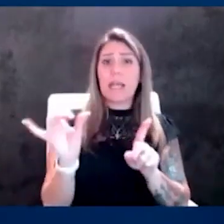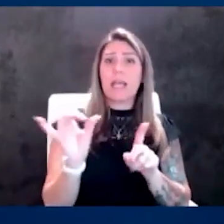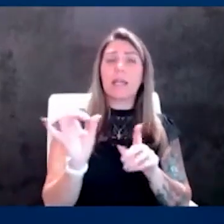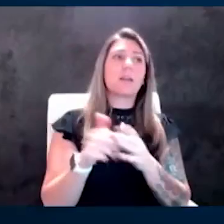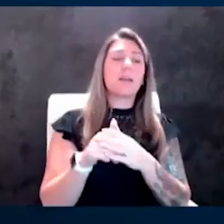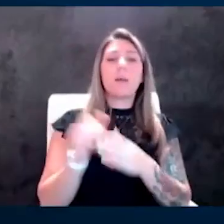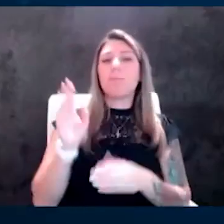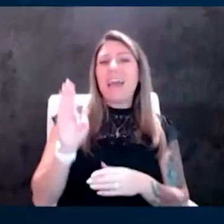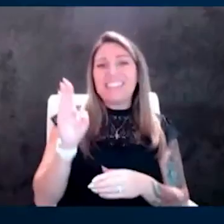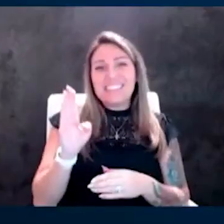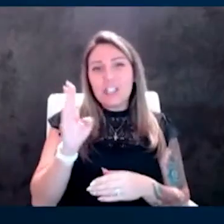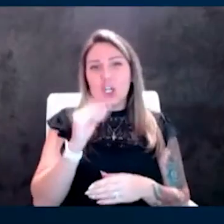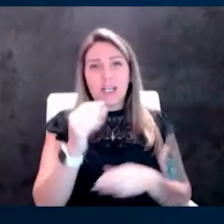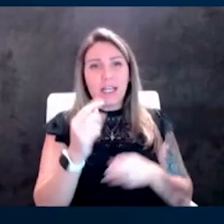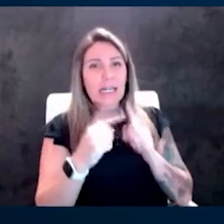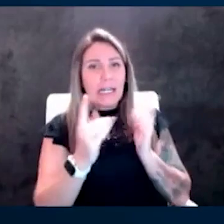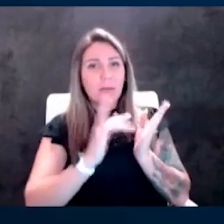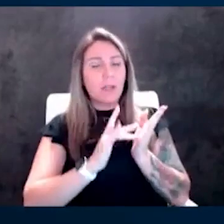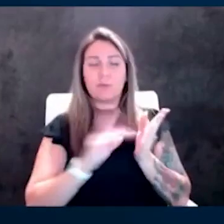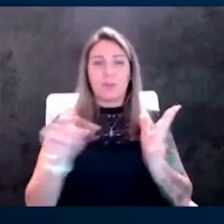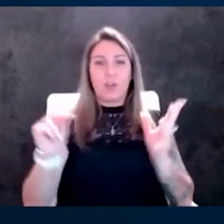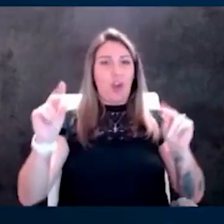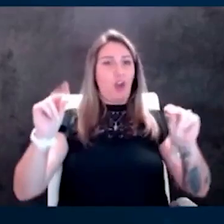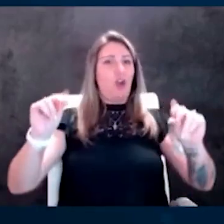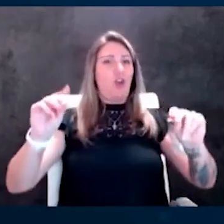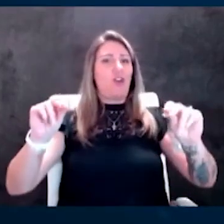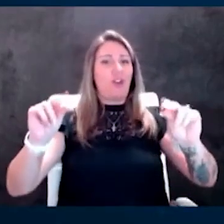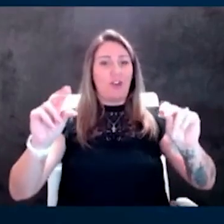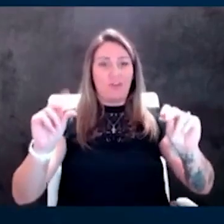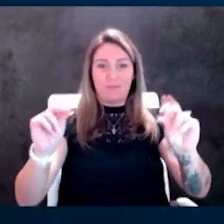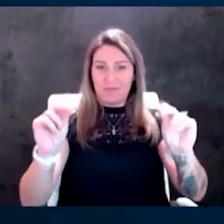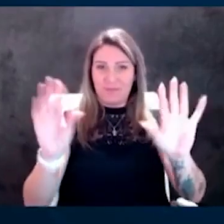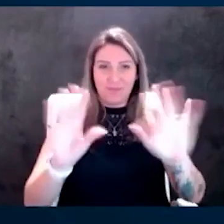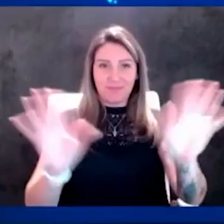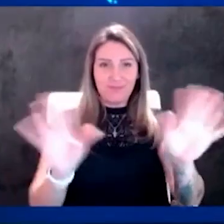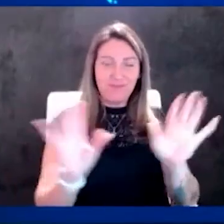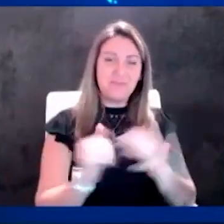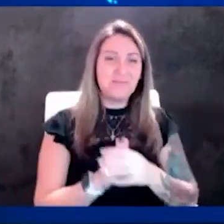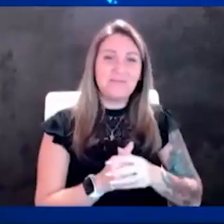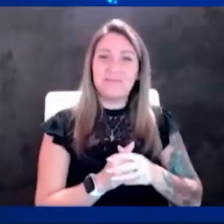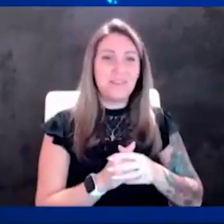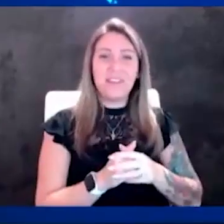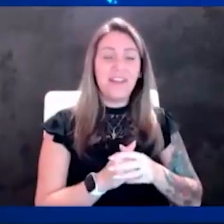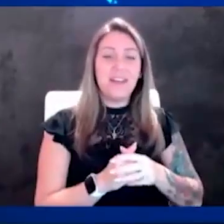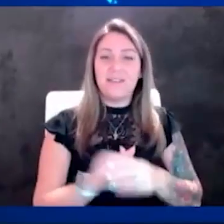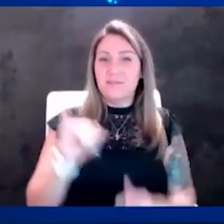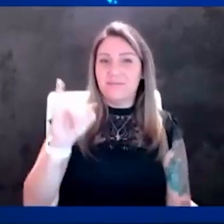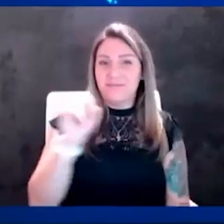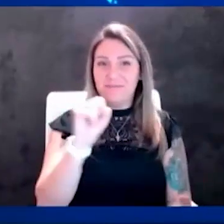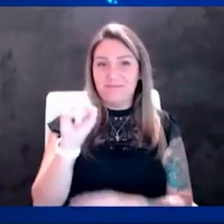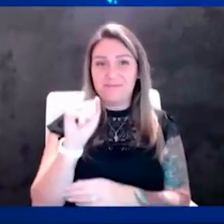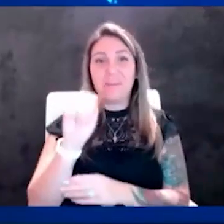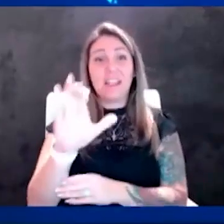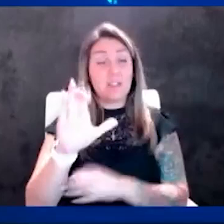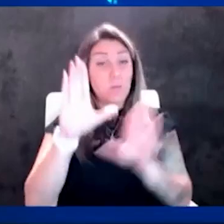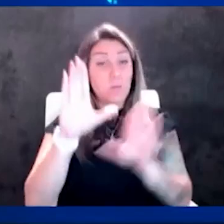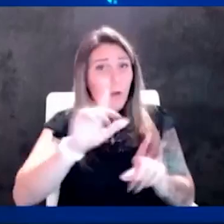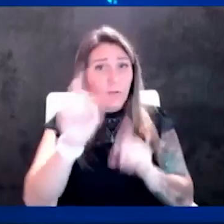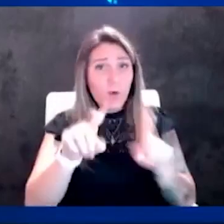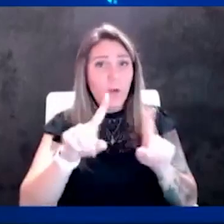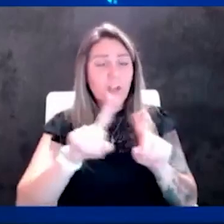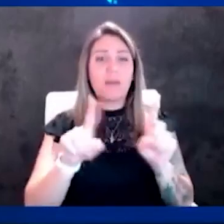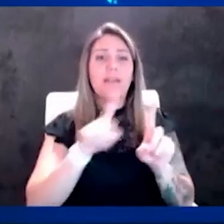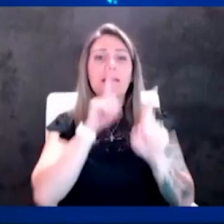and antibiotics. No. That's from Isaac. That is, yeah. No, Isaac, actually, that is a great question. Good question. But the answer